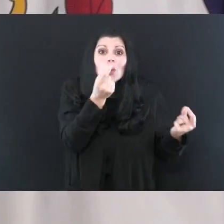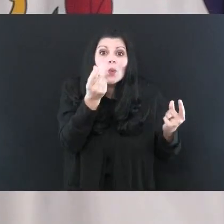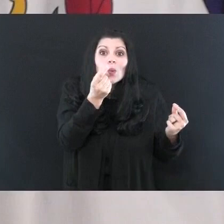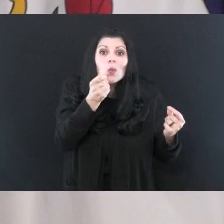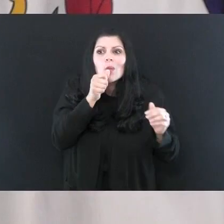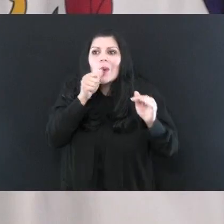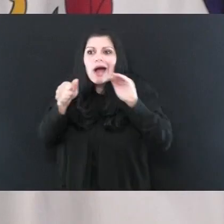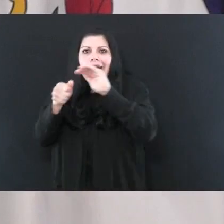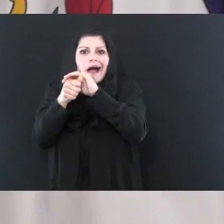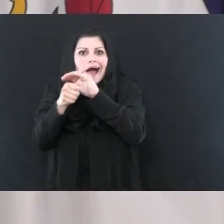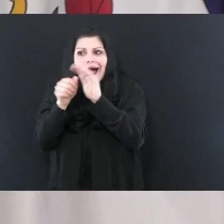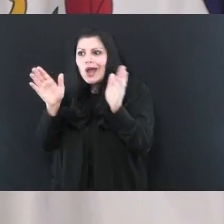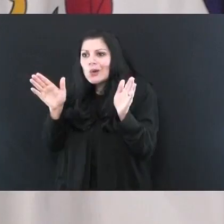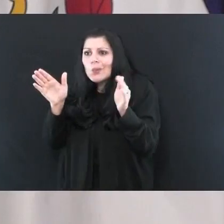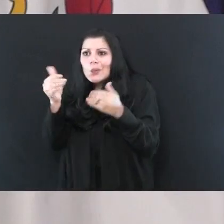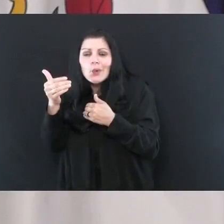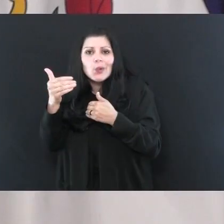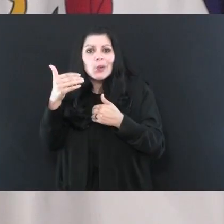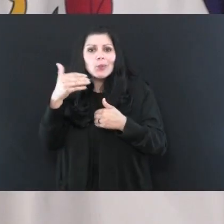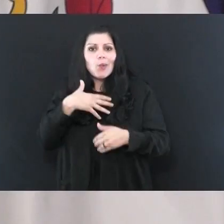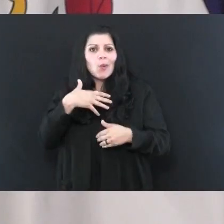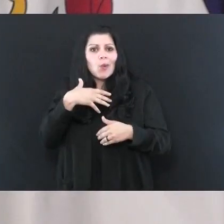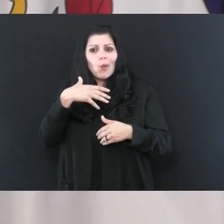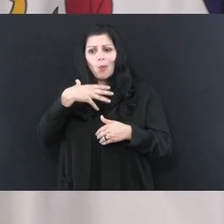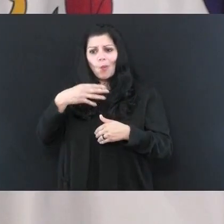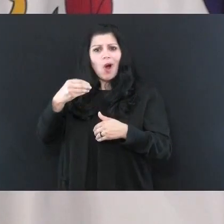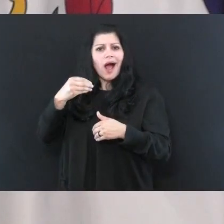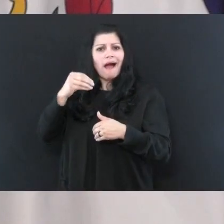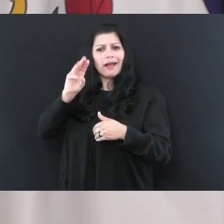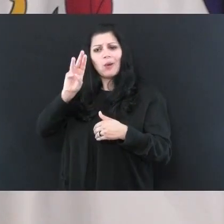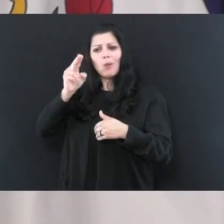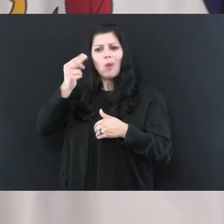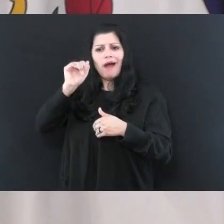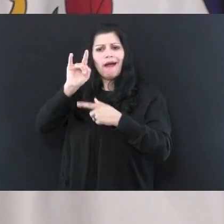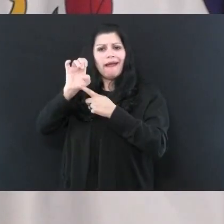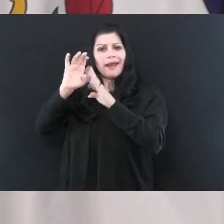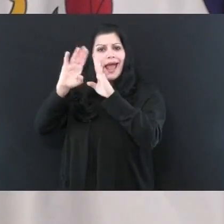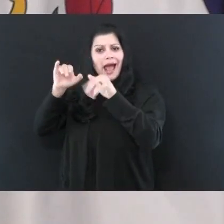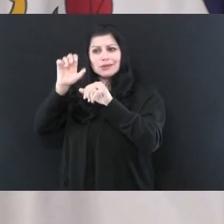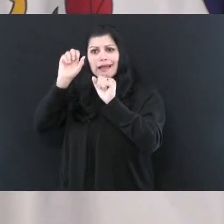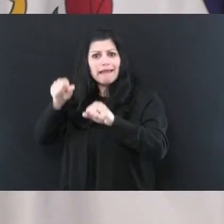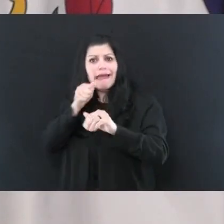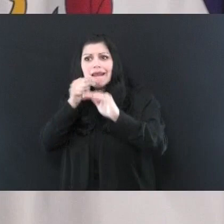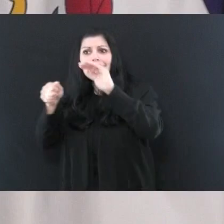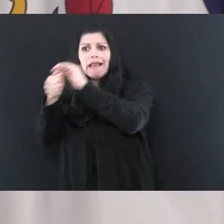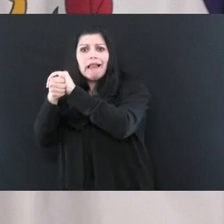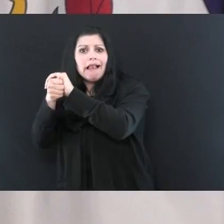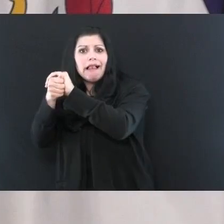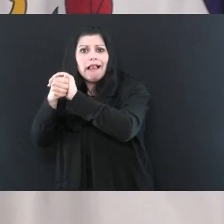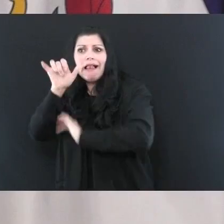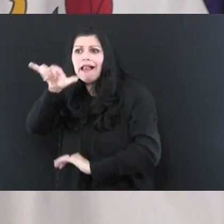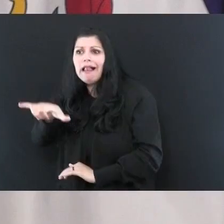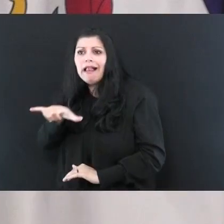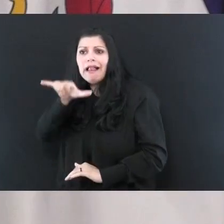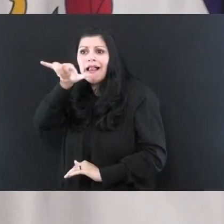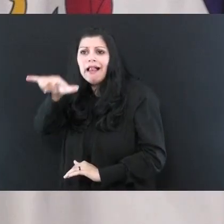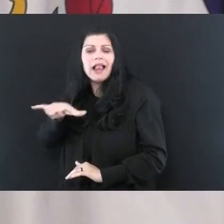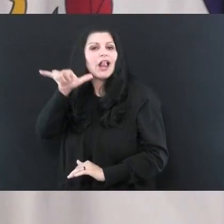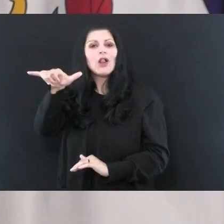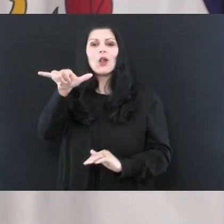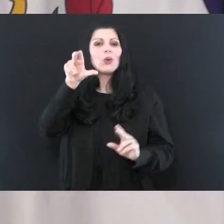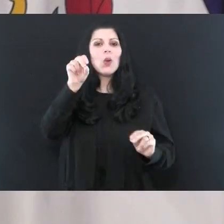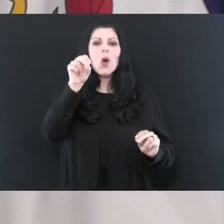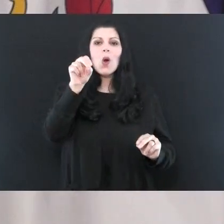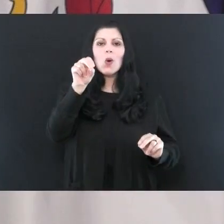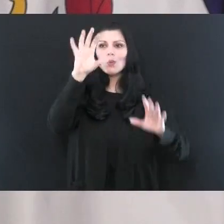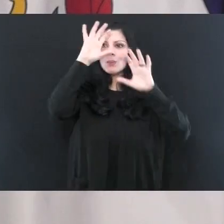stay safe, but stay there. A leader is expected to lead. And so he has to be out